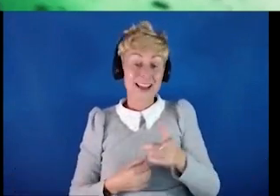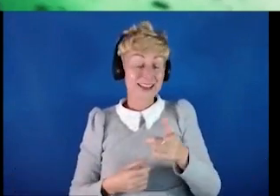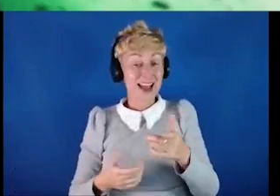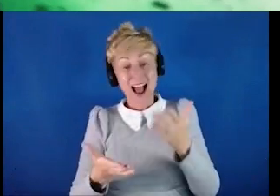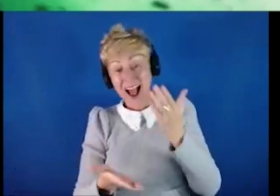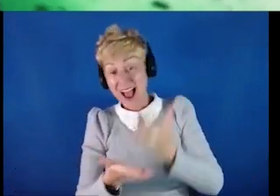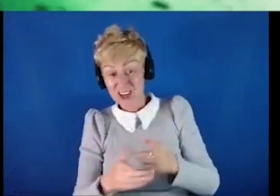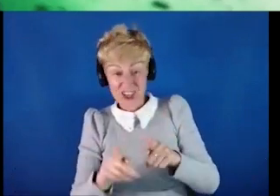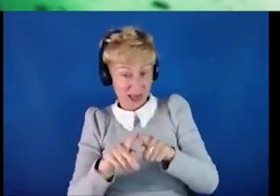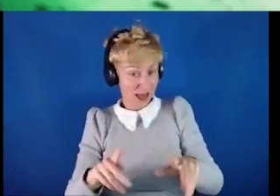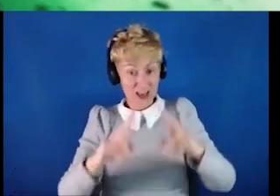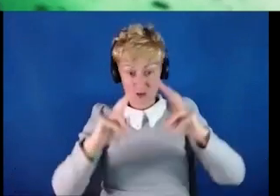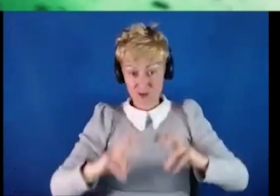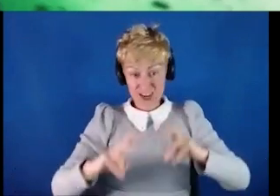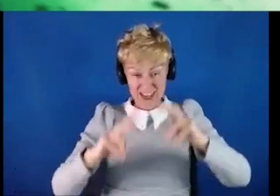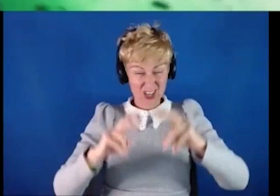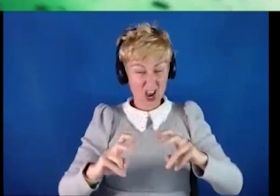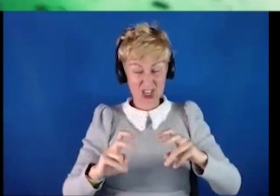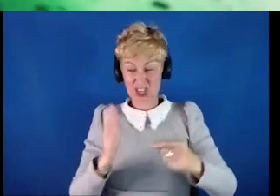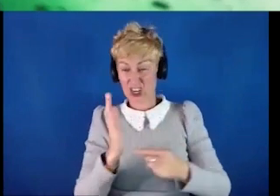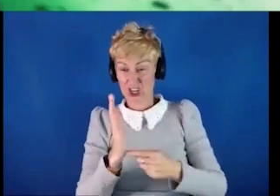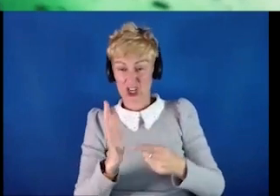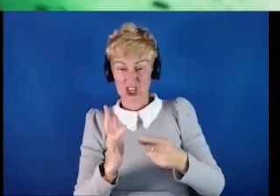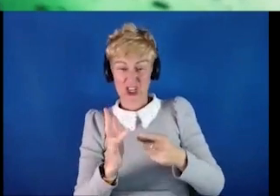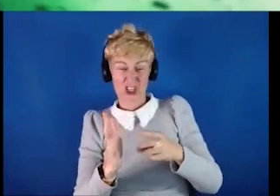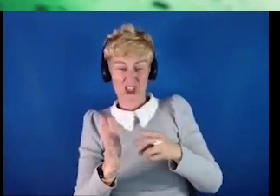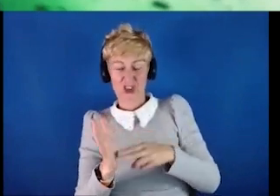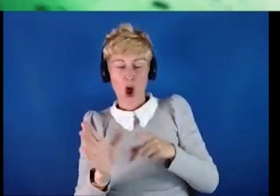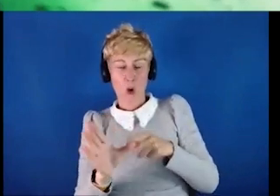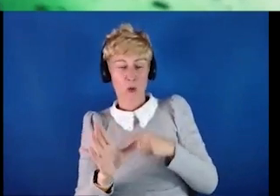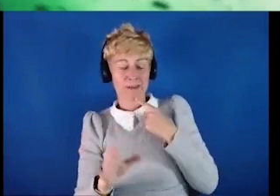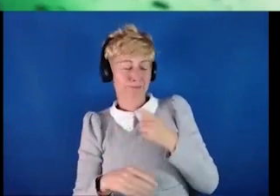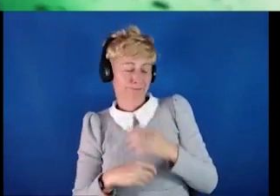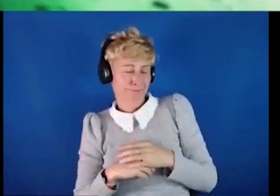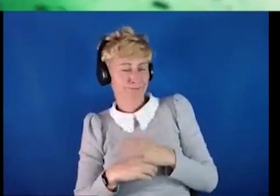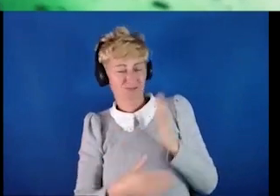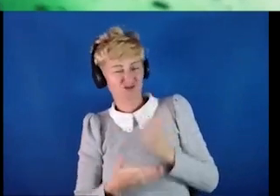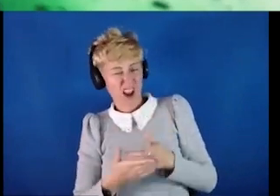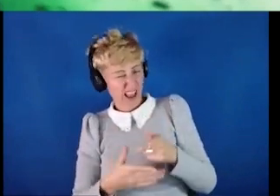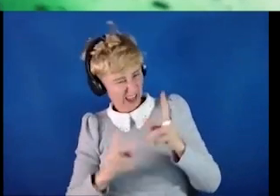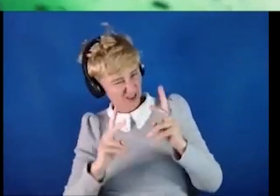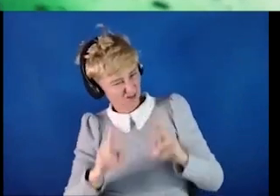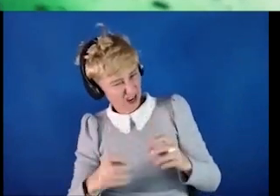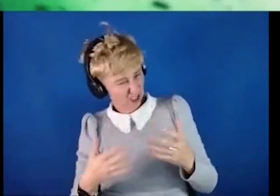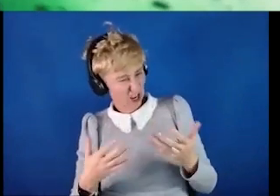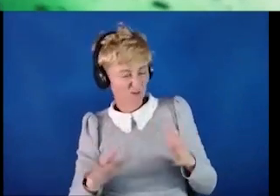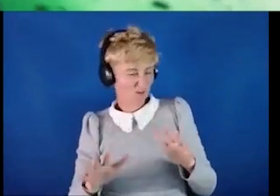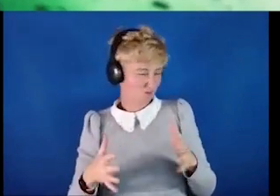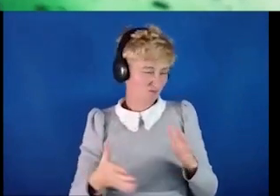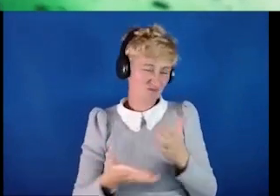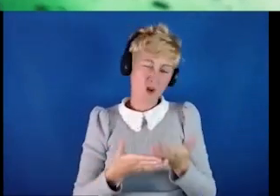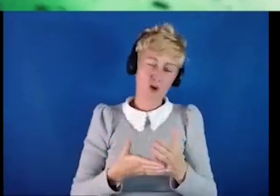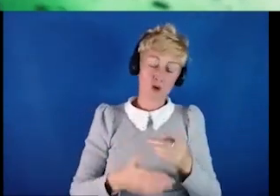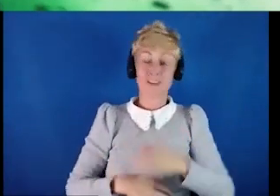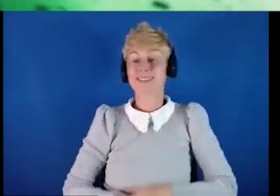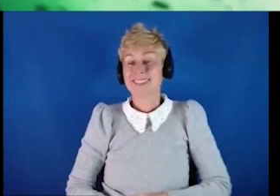I'm not sure Tony was convinced by that kind of that argument.